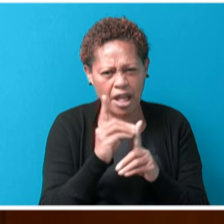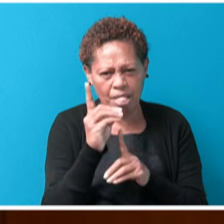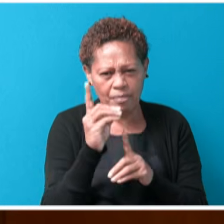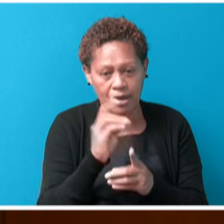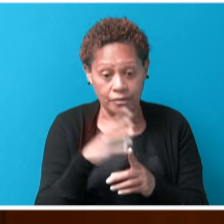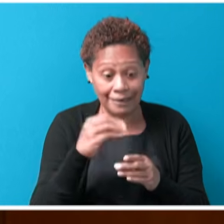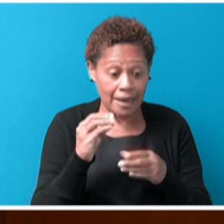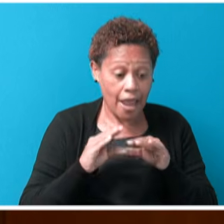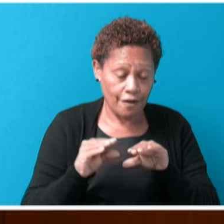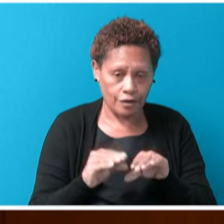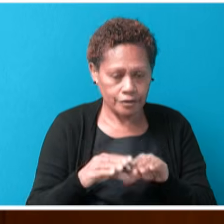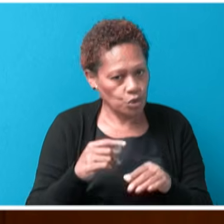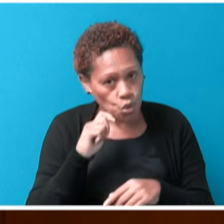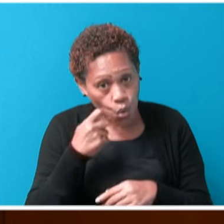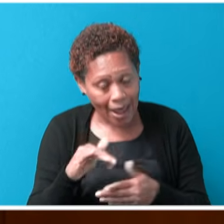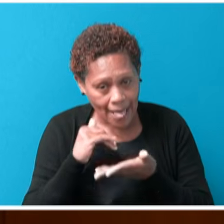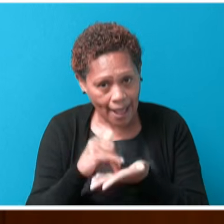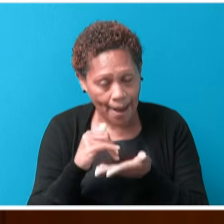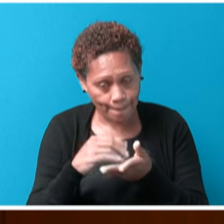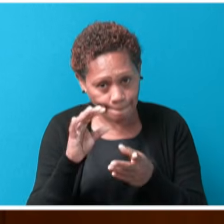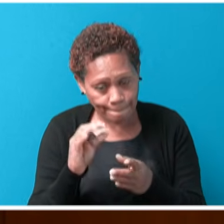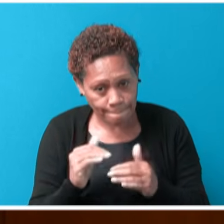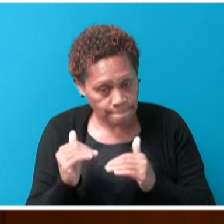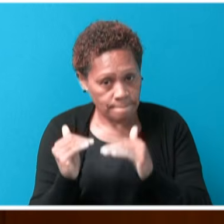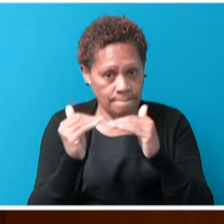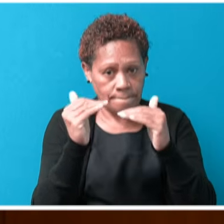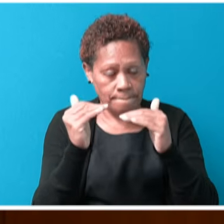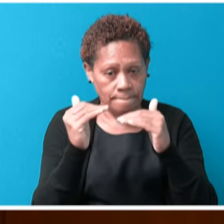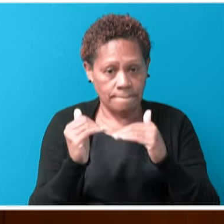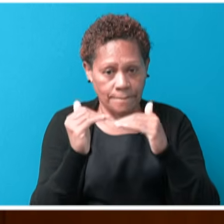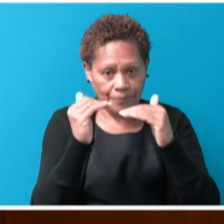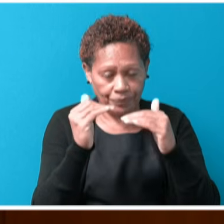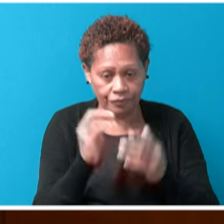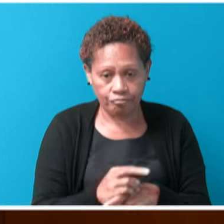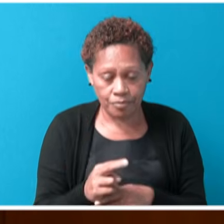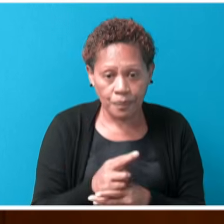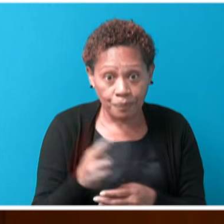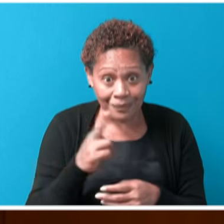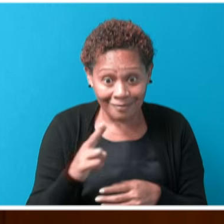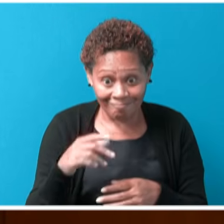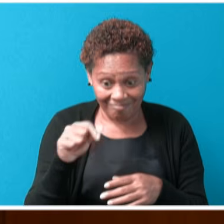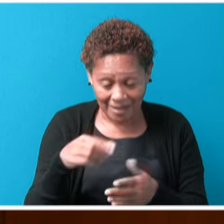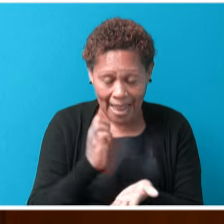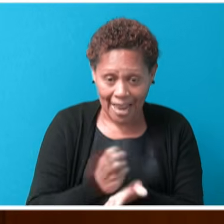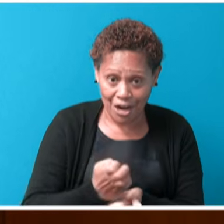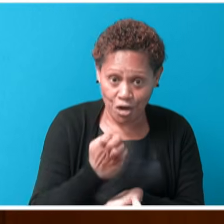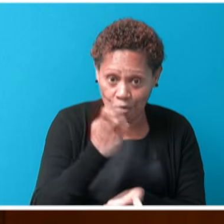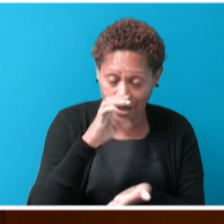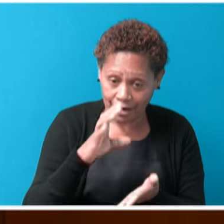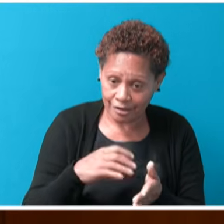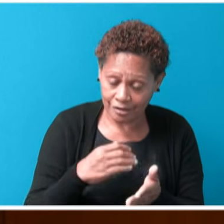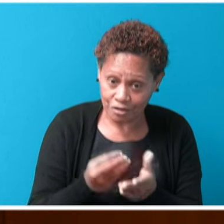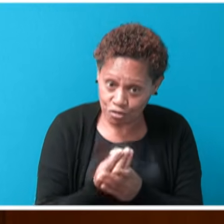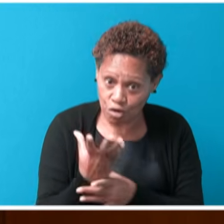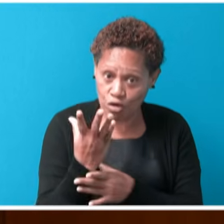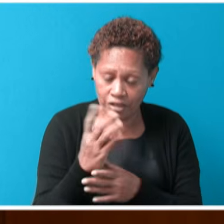investments, will help advance our national ambition to accelerate economic growth, strengthen